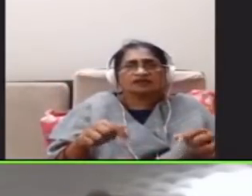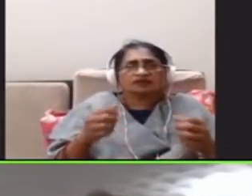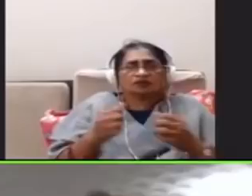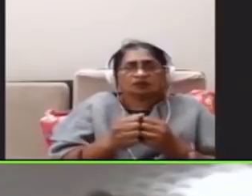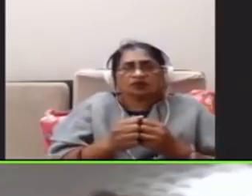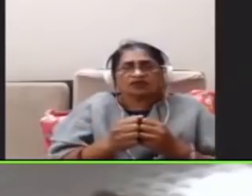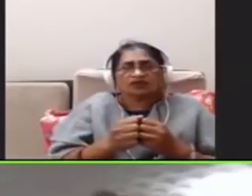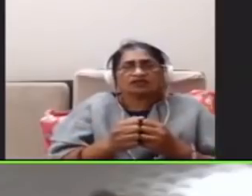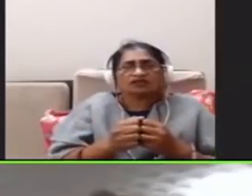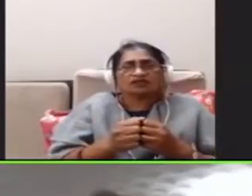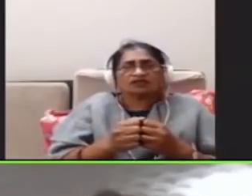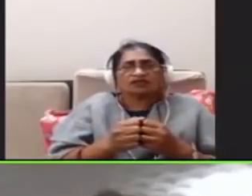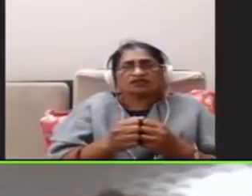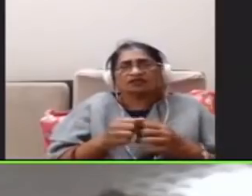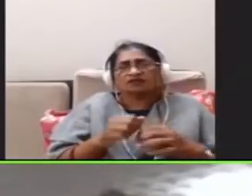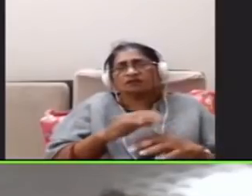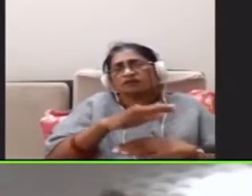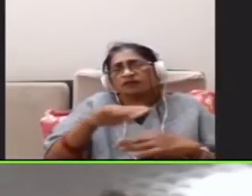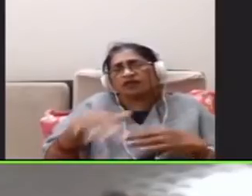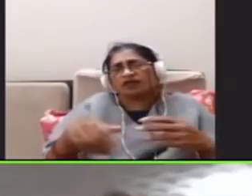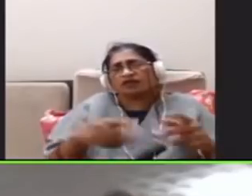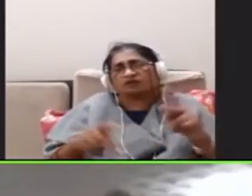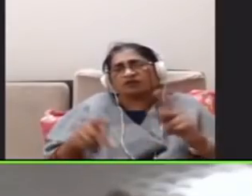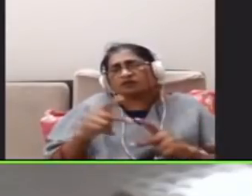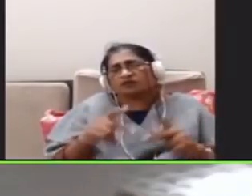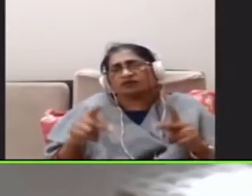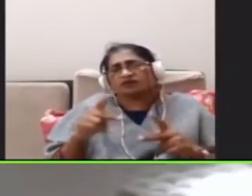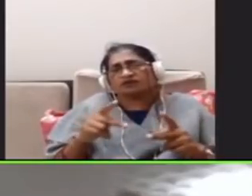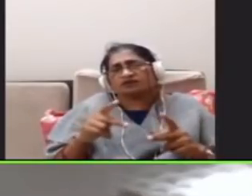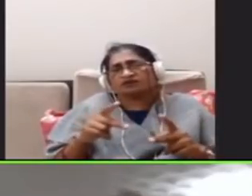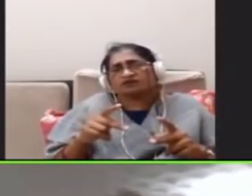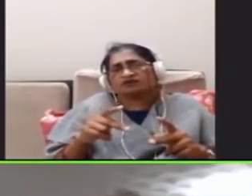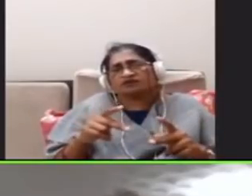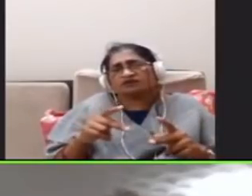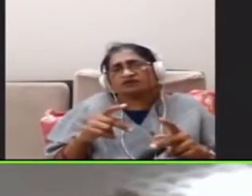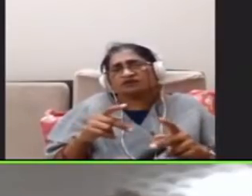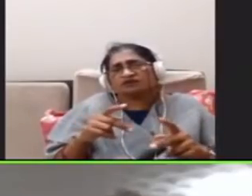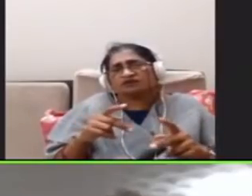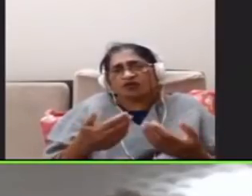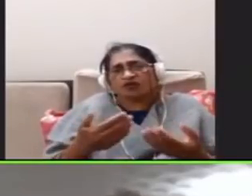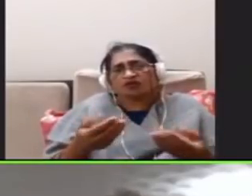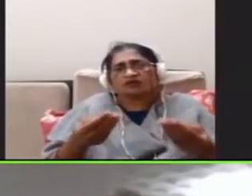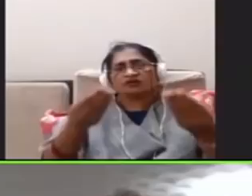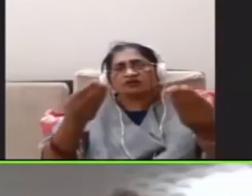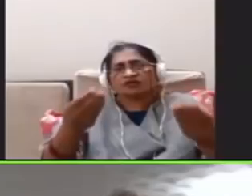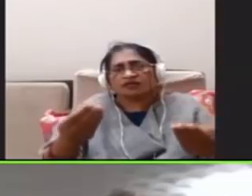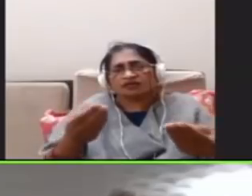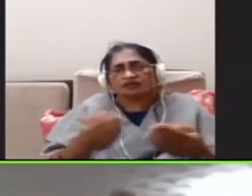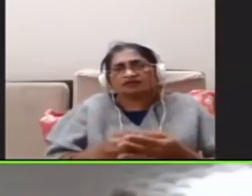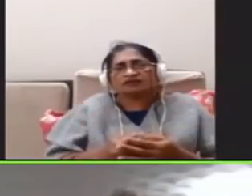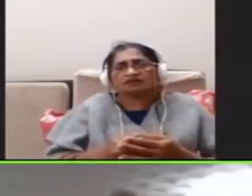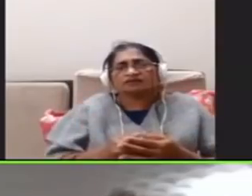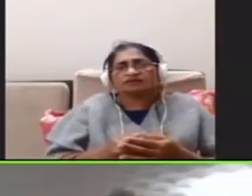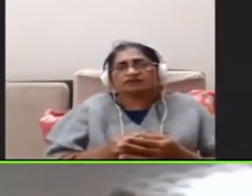And there's an increasing amount of more people out there who are getting involved, and we need to empower them